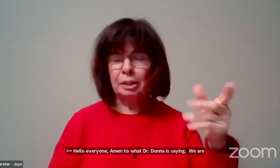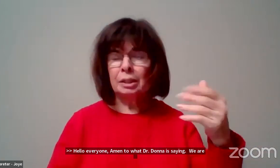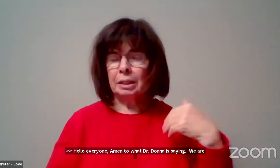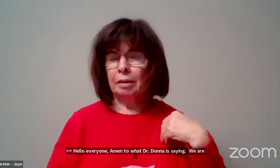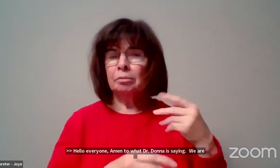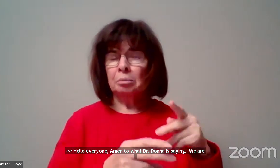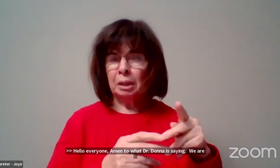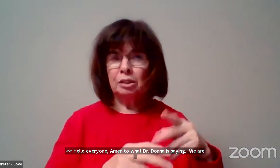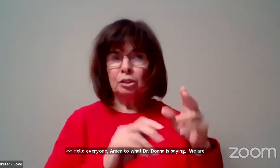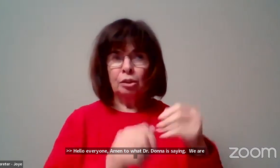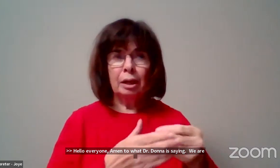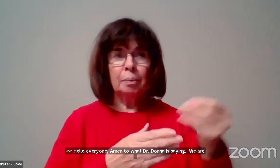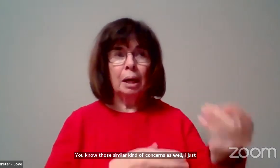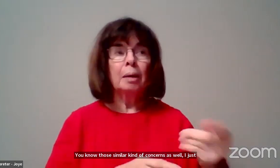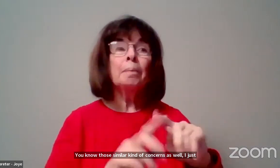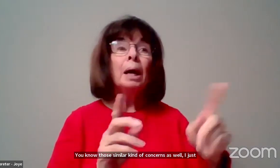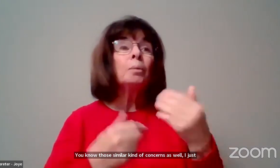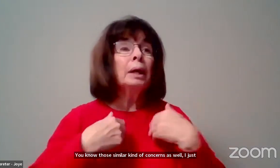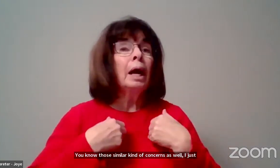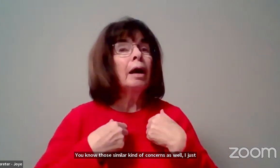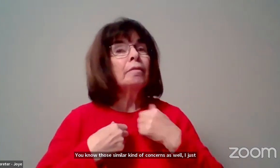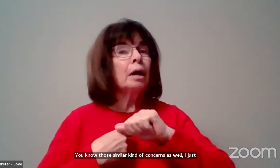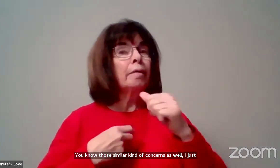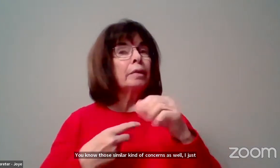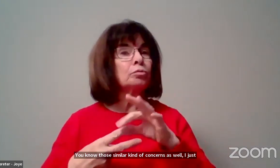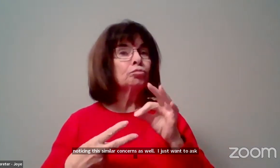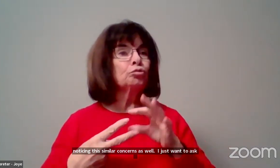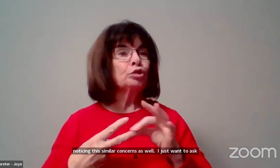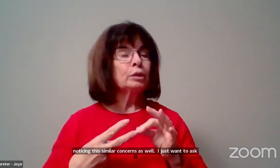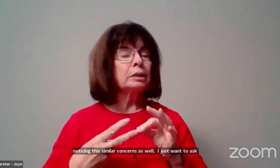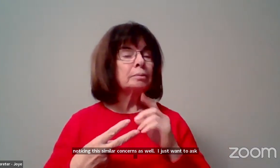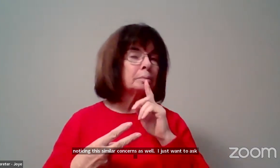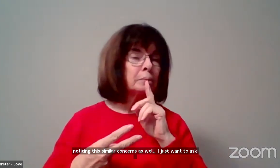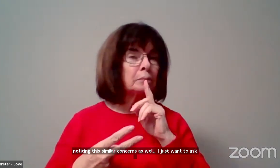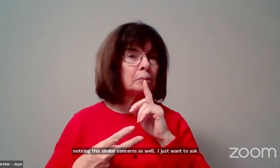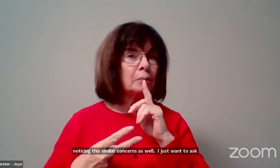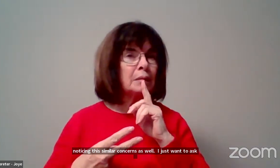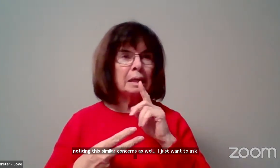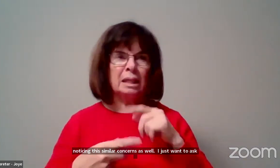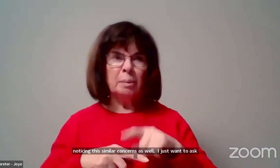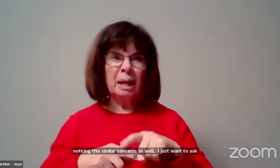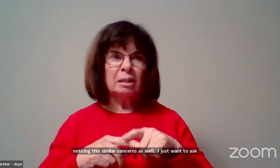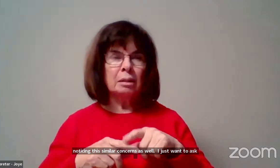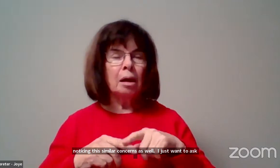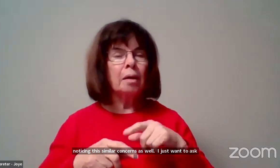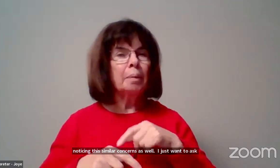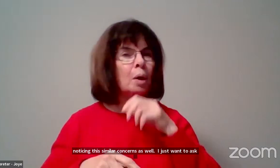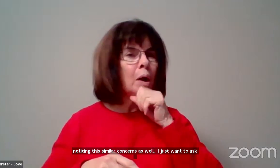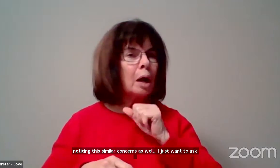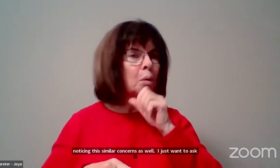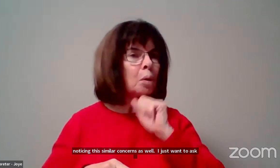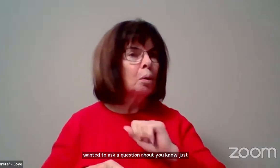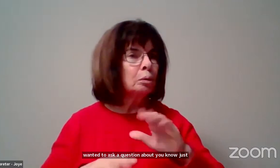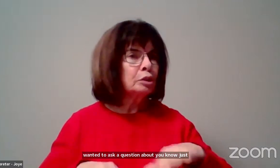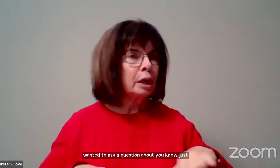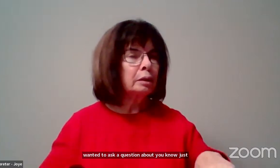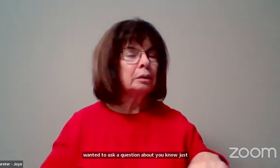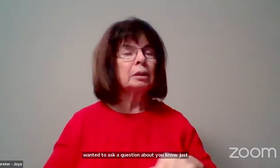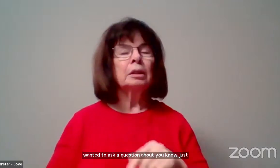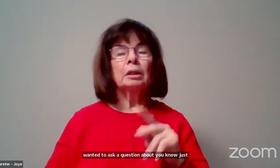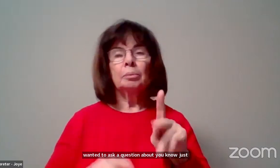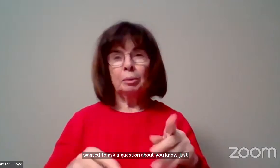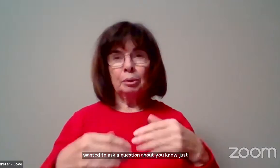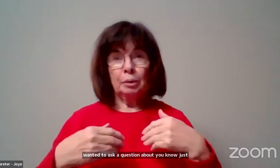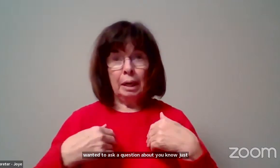there are alternatives. I think it's worth talking. It depends on the age of the child. You know, for people who have a healthcare provider, it's